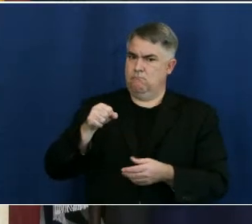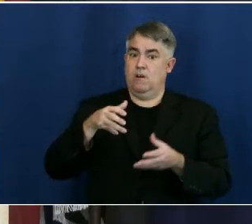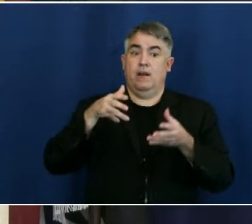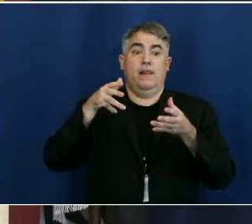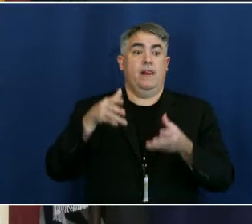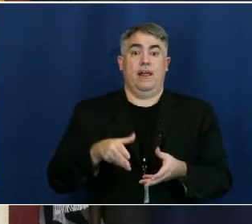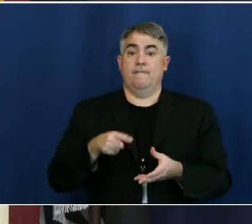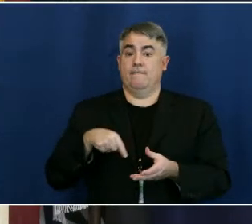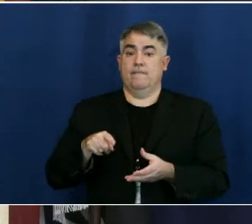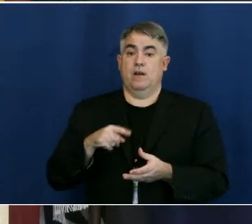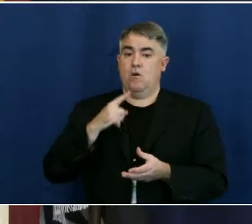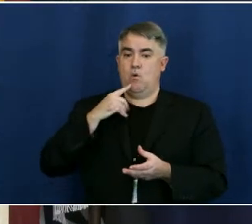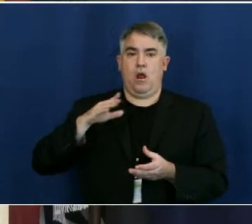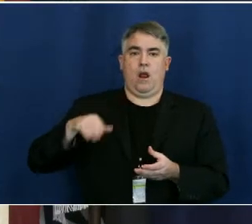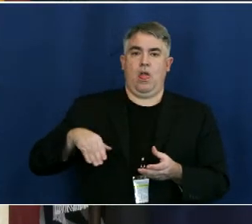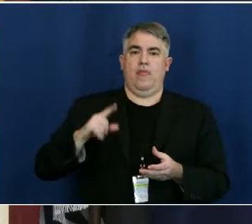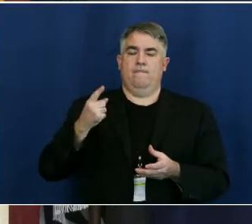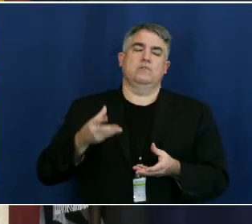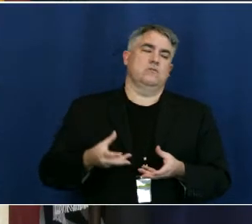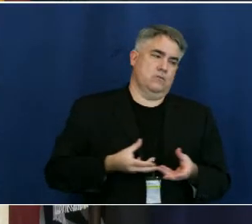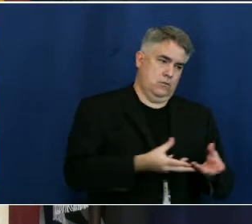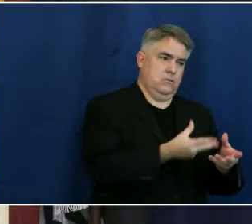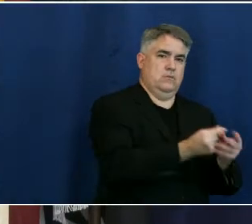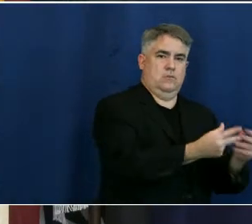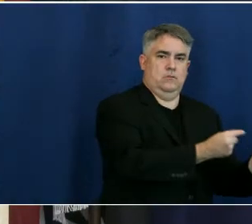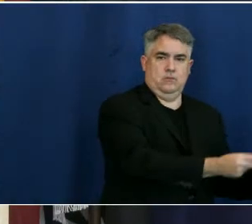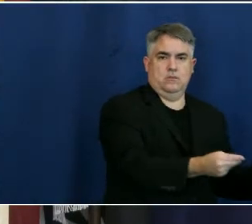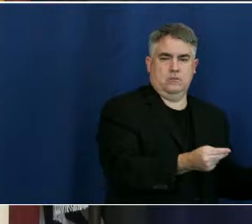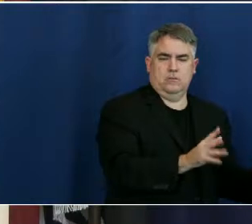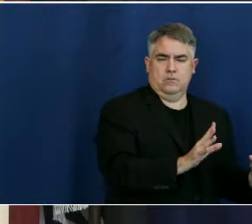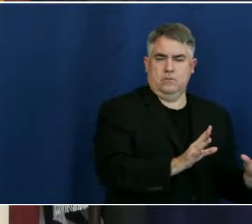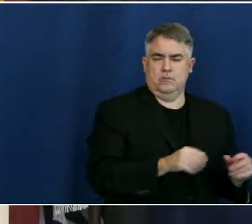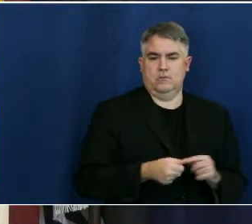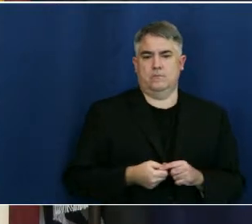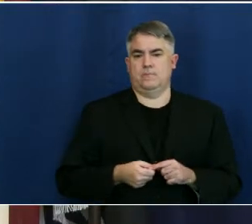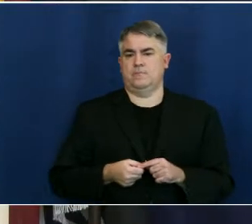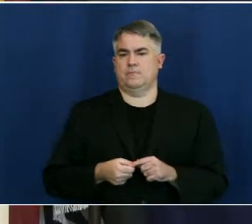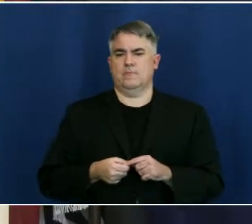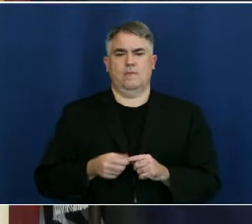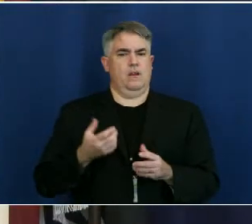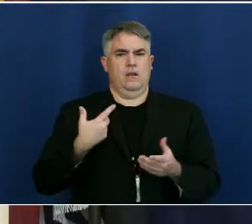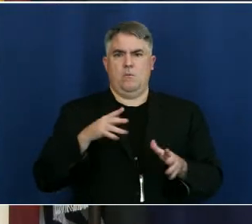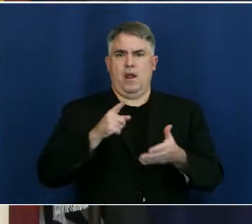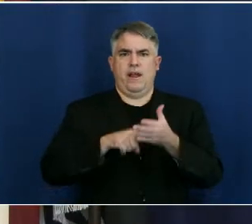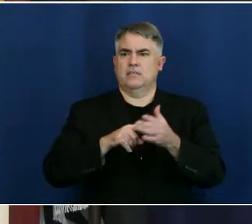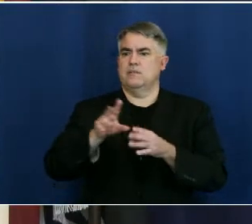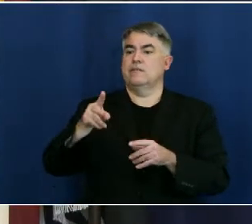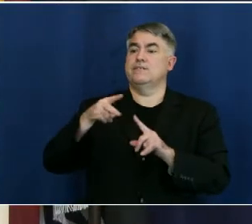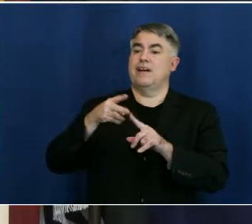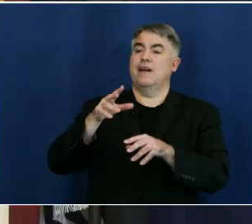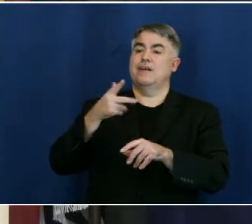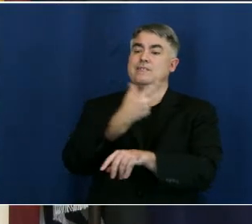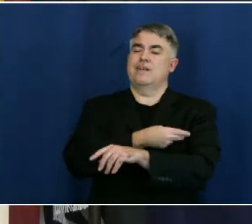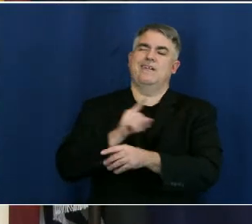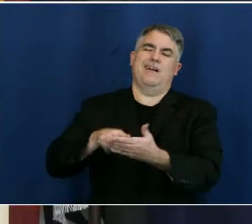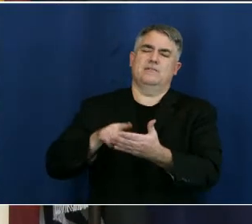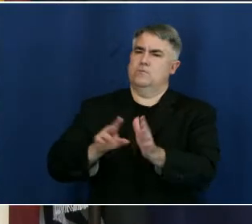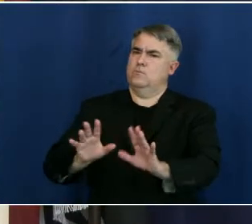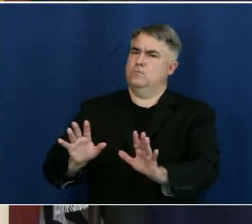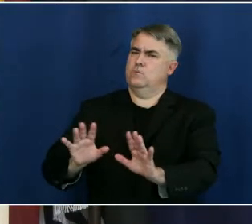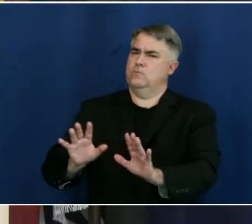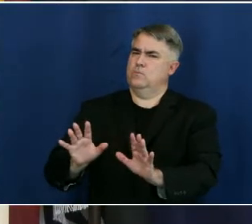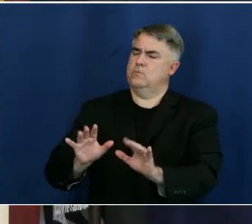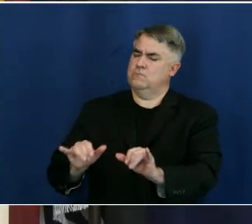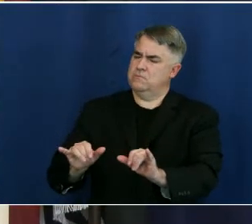that's important, again, for the frustration, the confusion, and just the efficiency of what we're doing. And so right now, the general approach is that